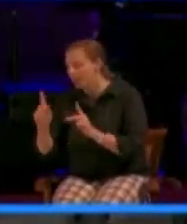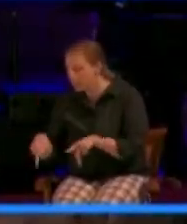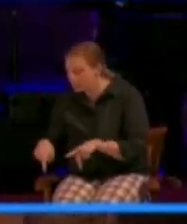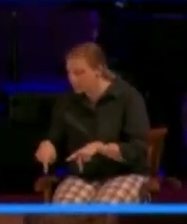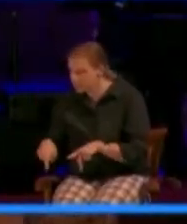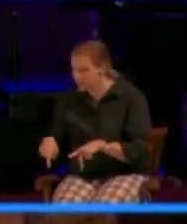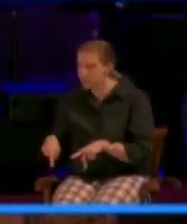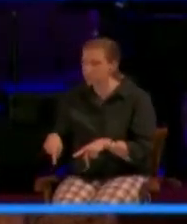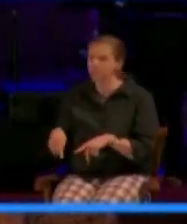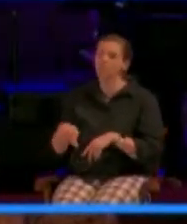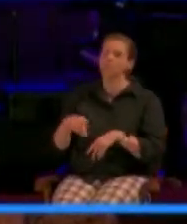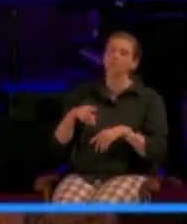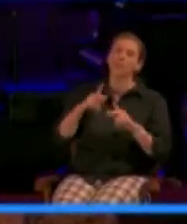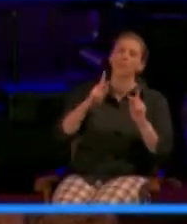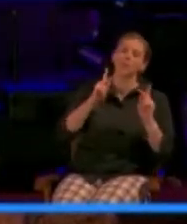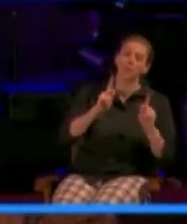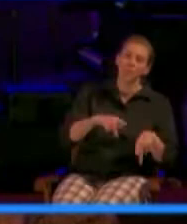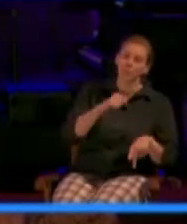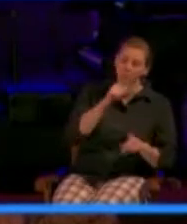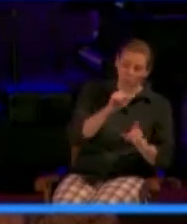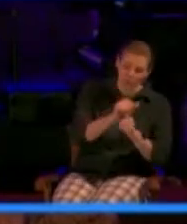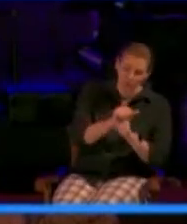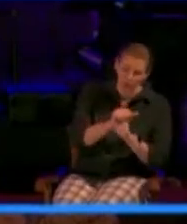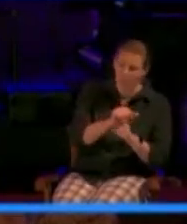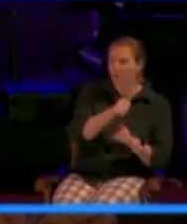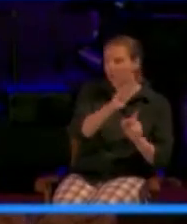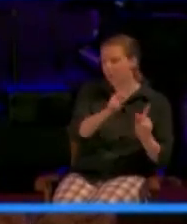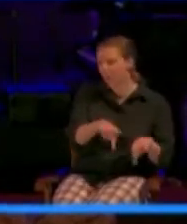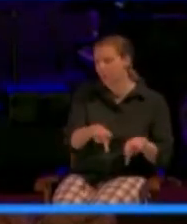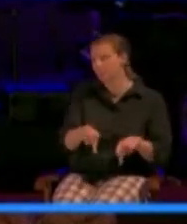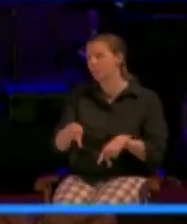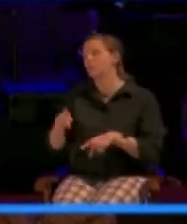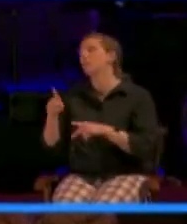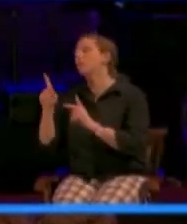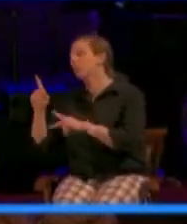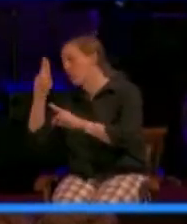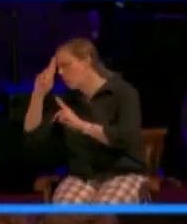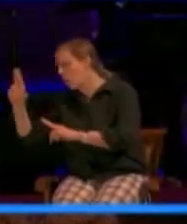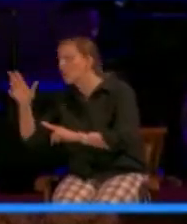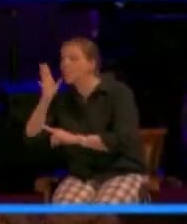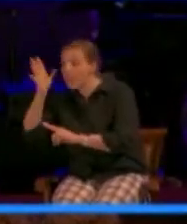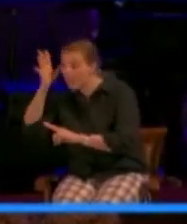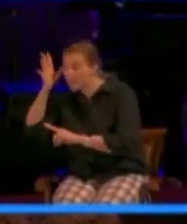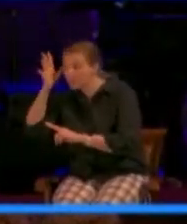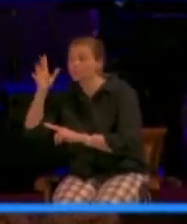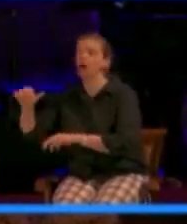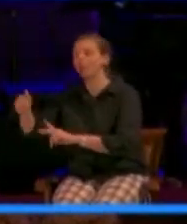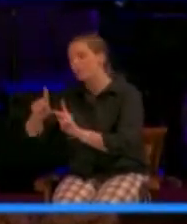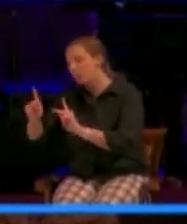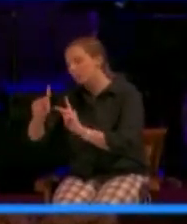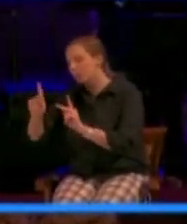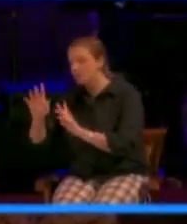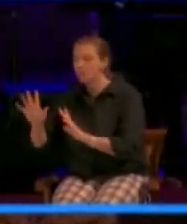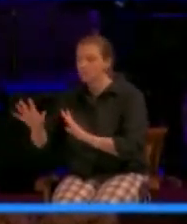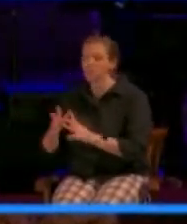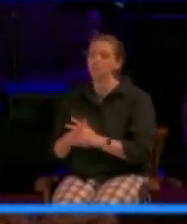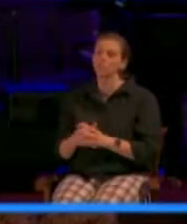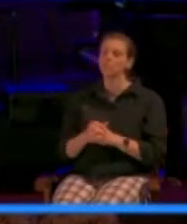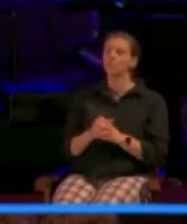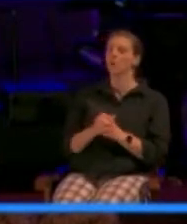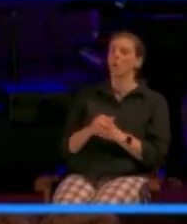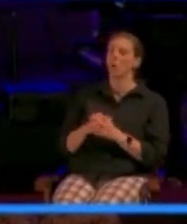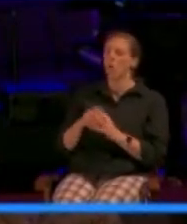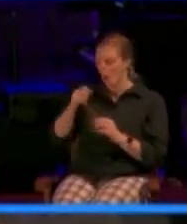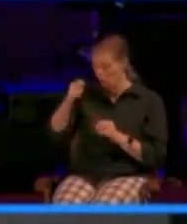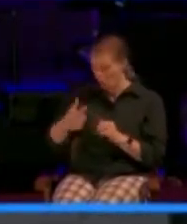ones about his relationship with God because that's subjective. I know lots of people. In fact, I've talked